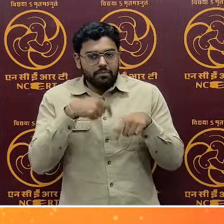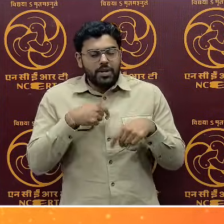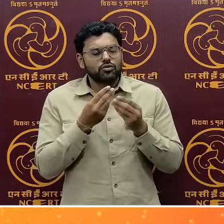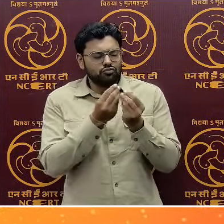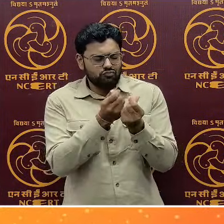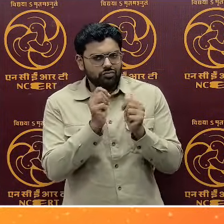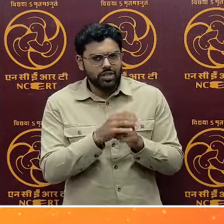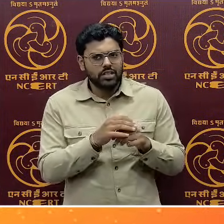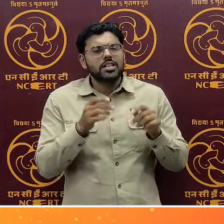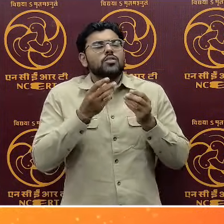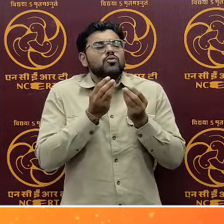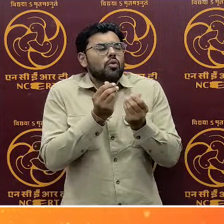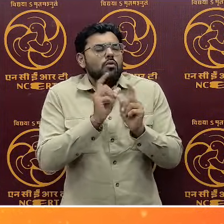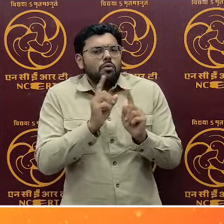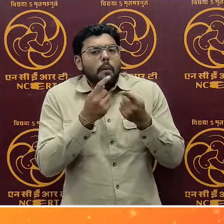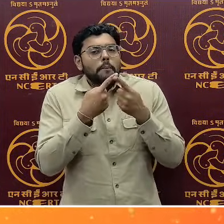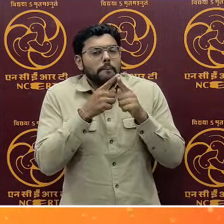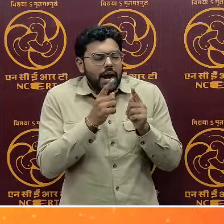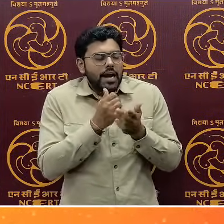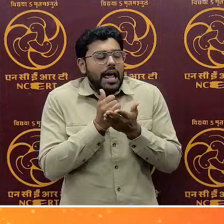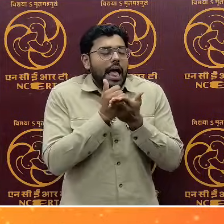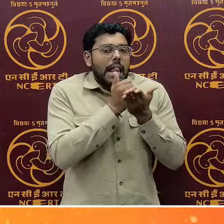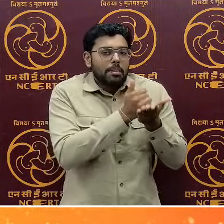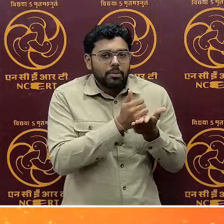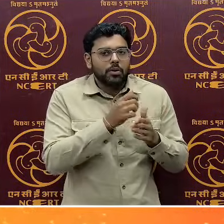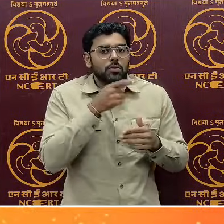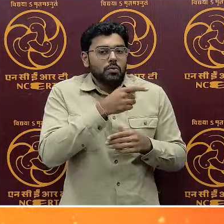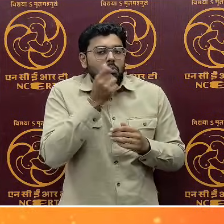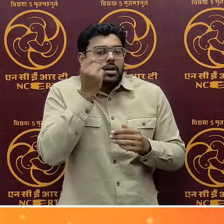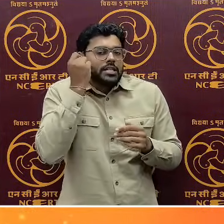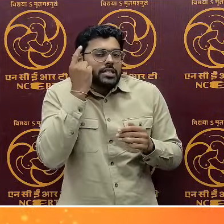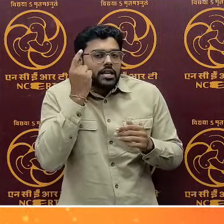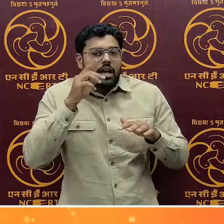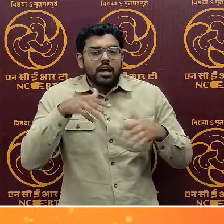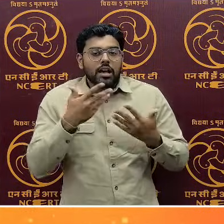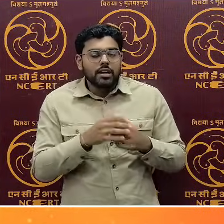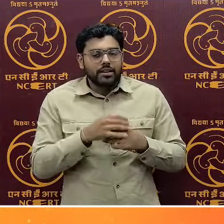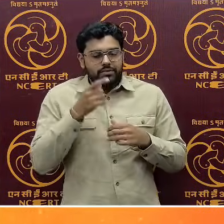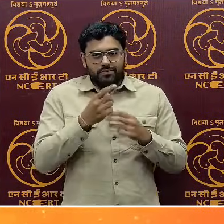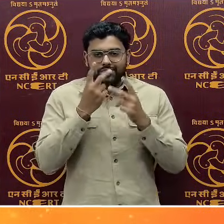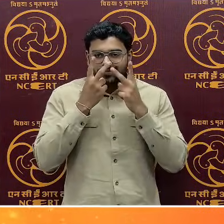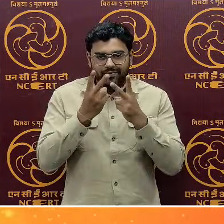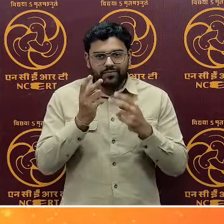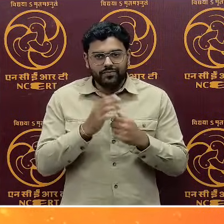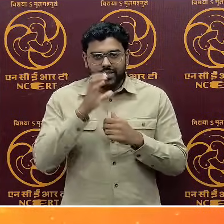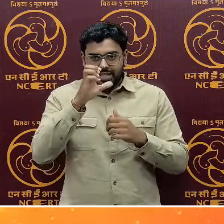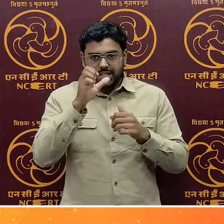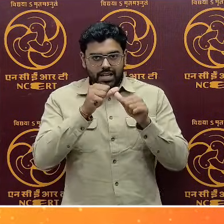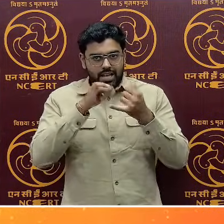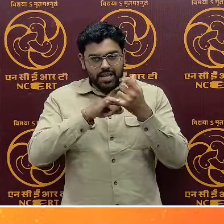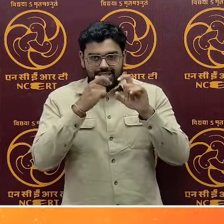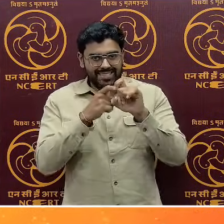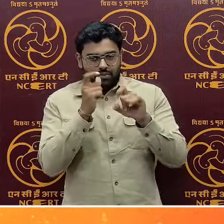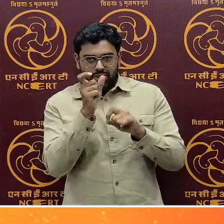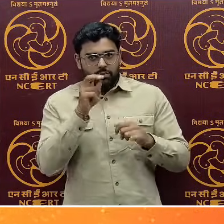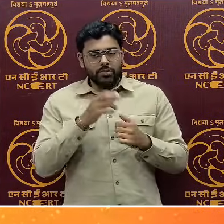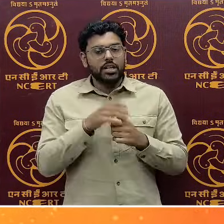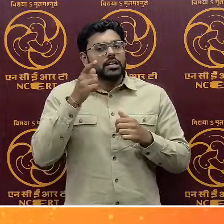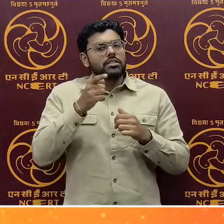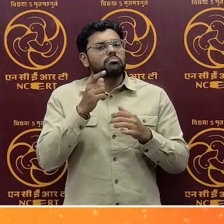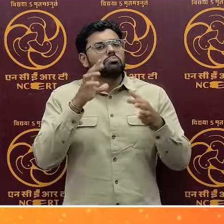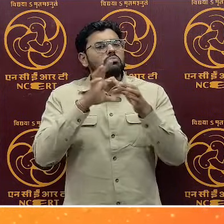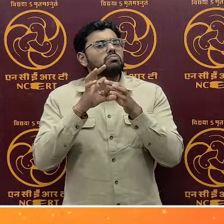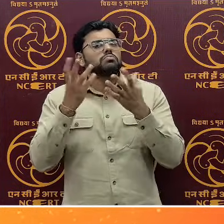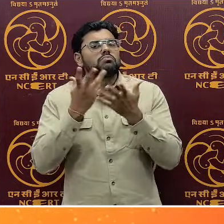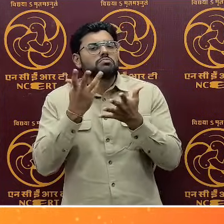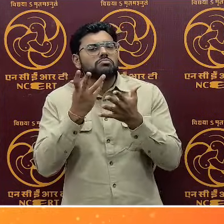it. Not exactly solve it, but try to help you Okay. to understand. As you say, the case. Case, yeah. But which case is this referring